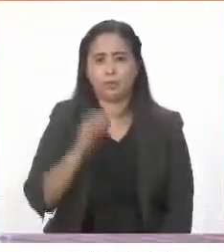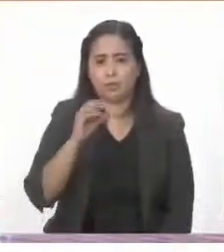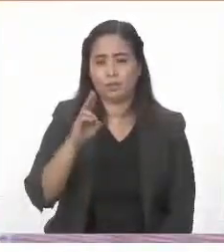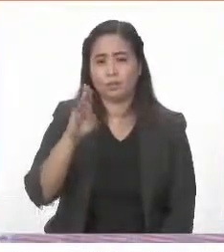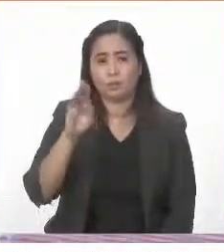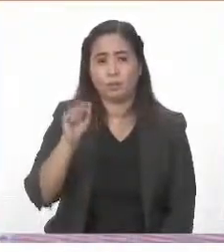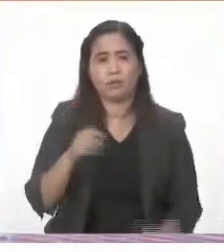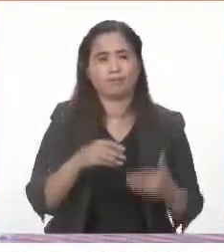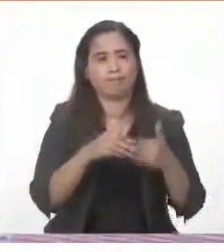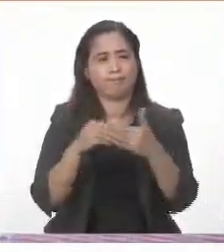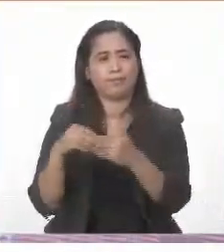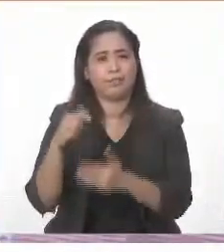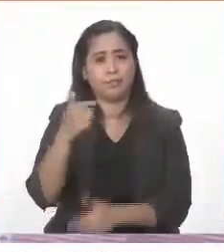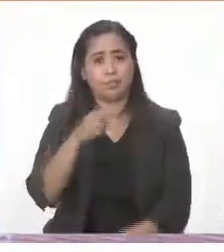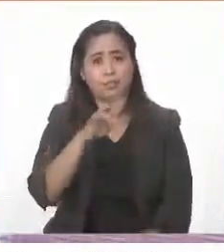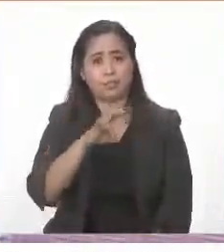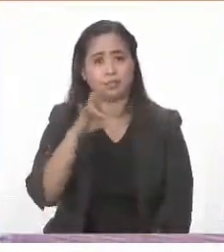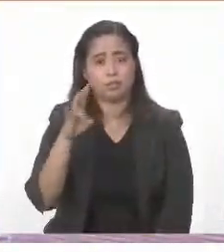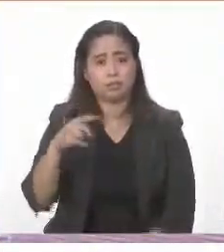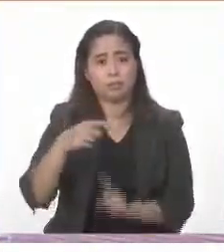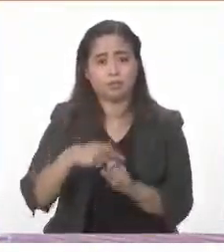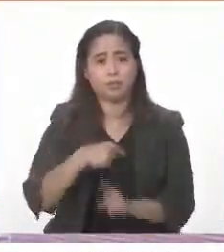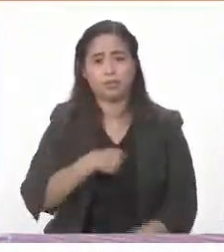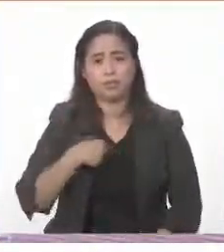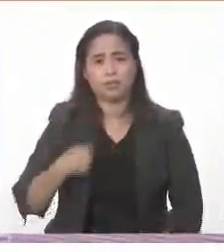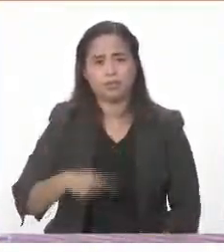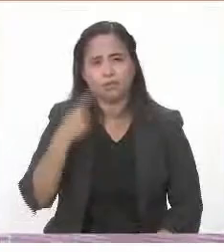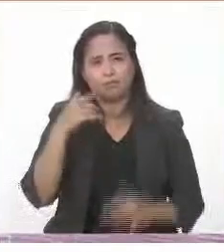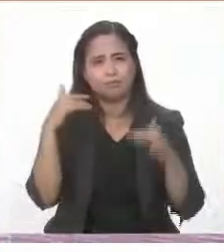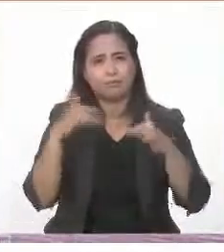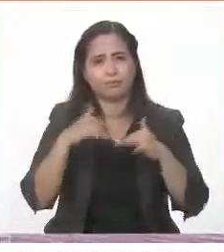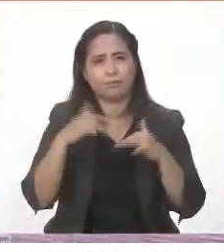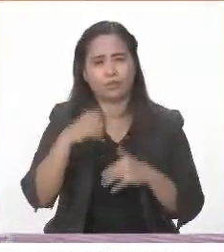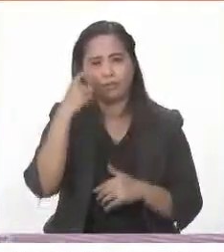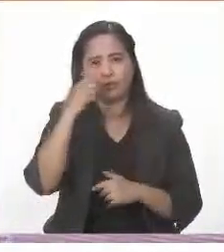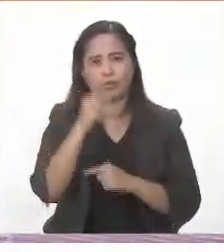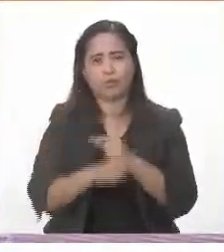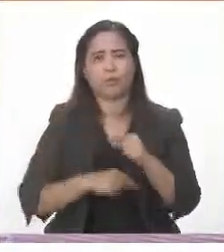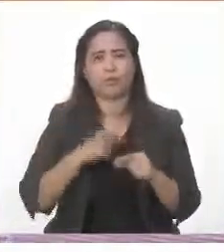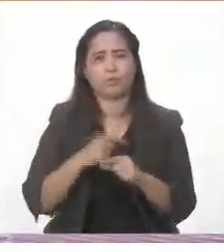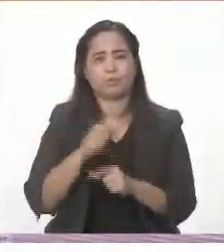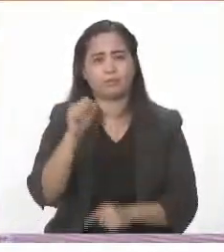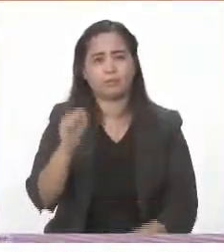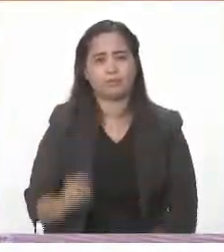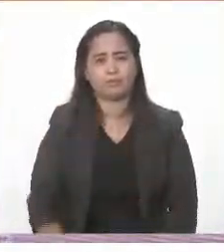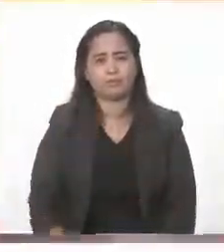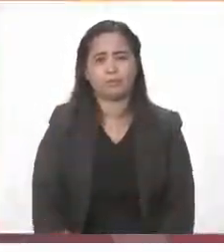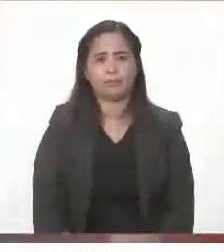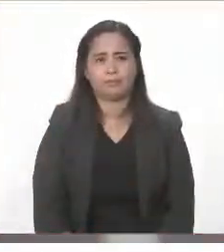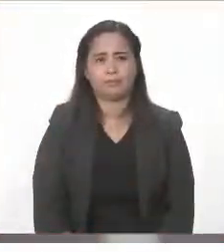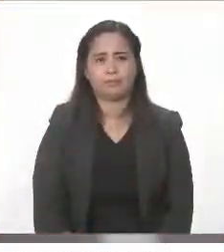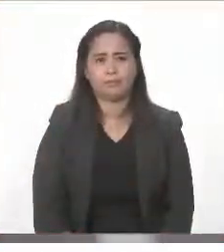Cuba hosts the G77+China summit to amplify the voice of Global South.